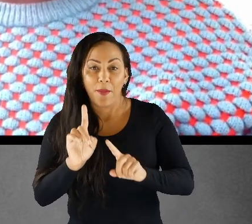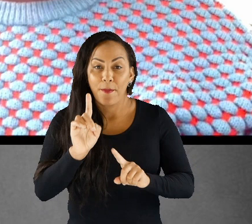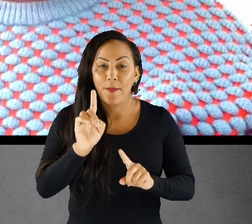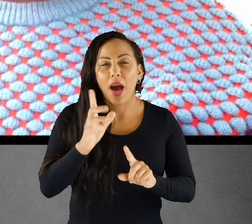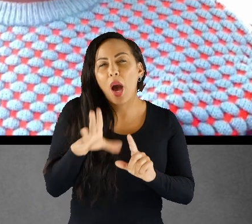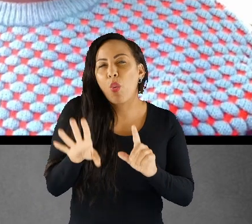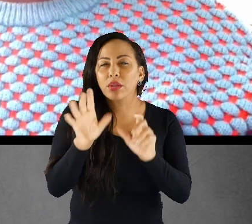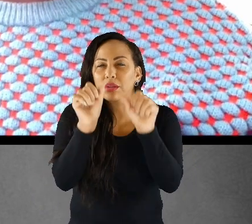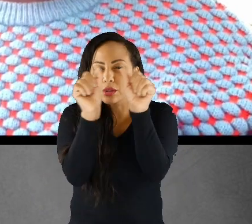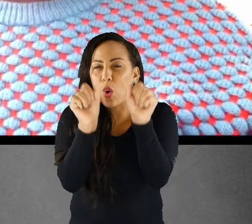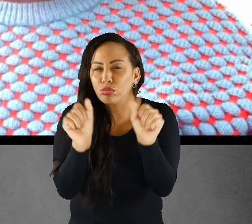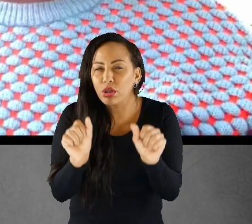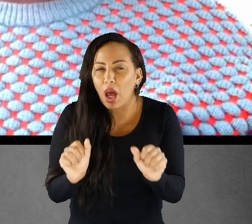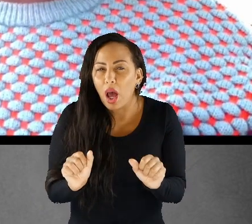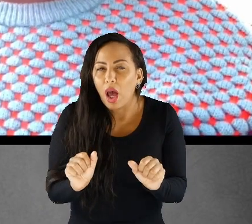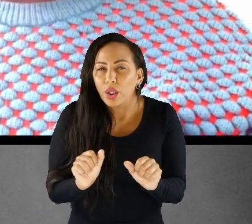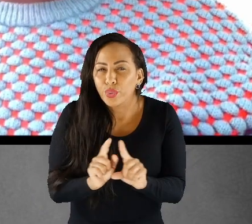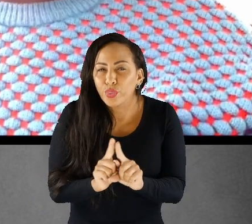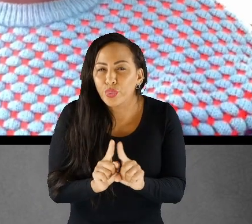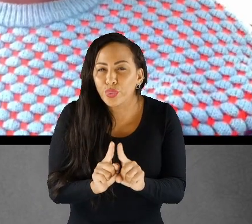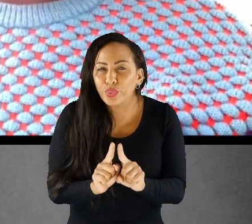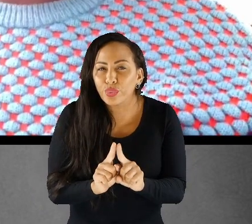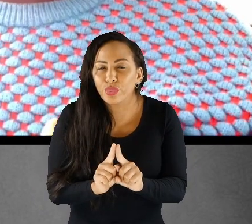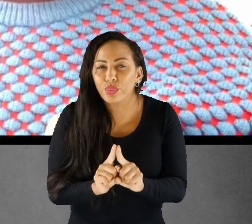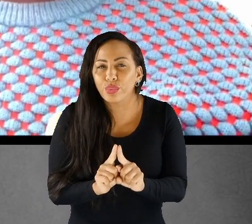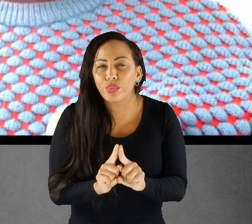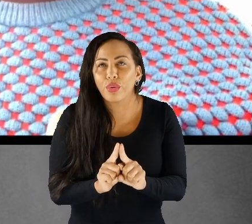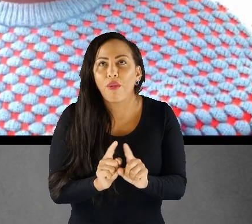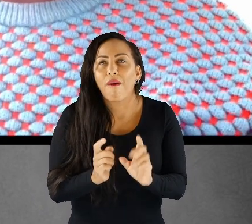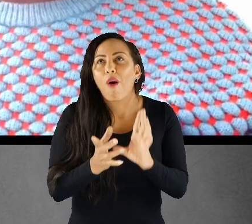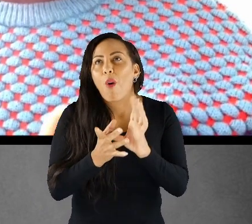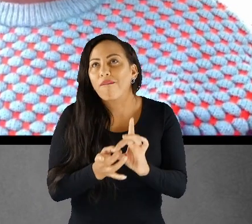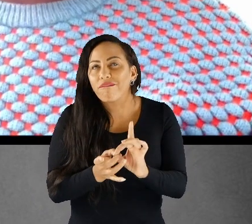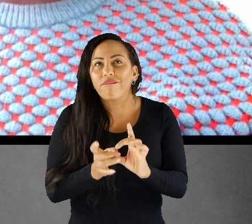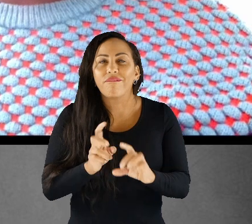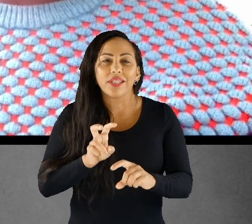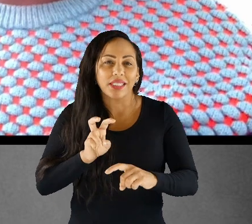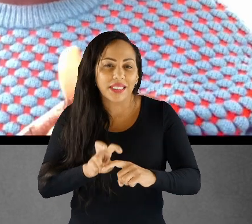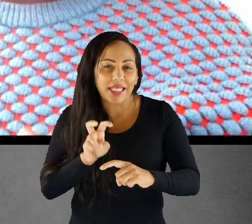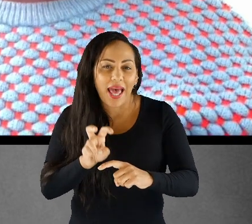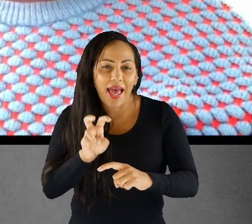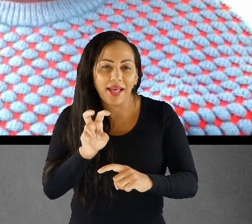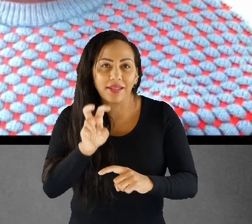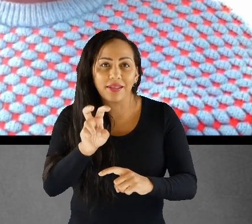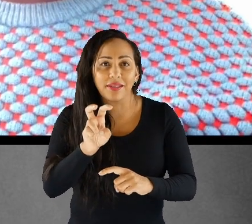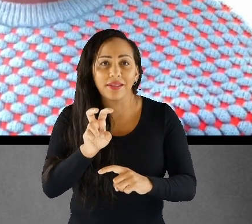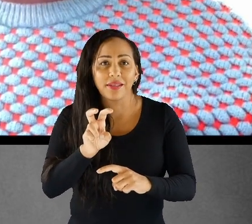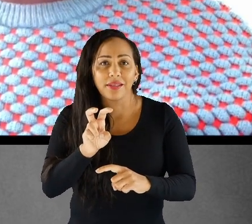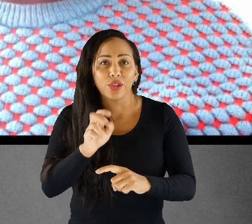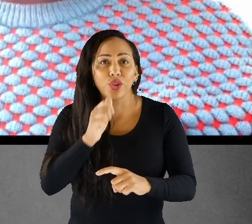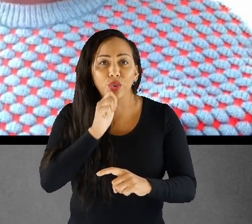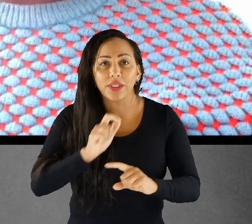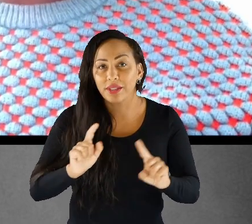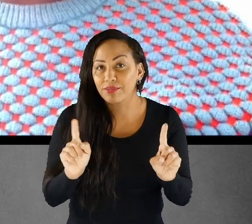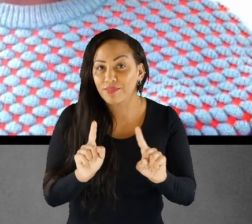sculpture of stairs by using wheelchairs. So